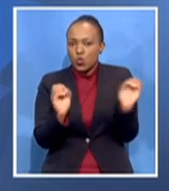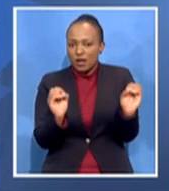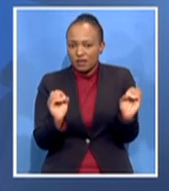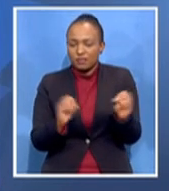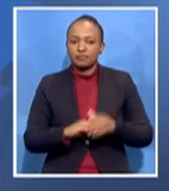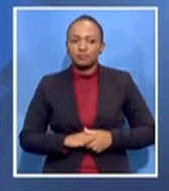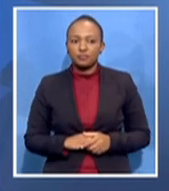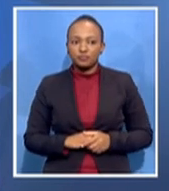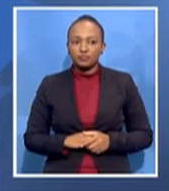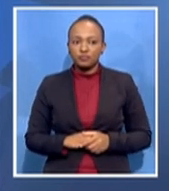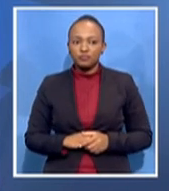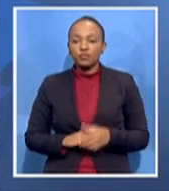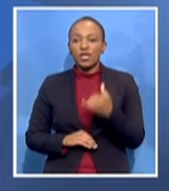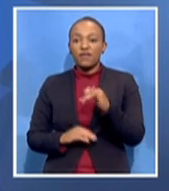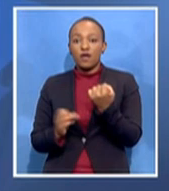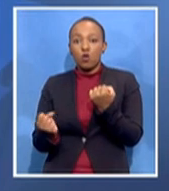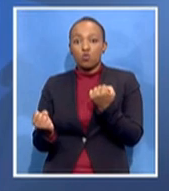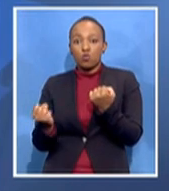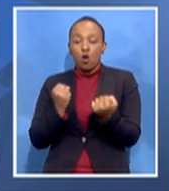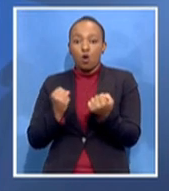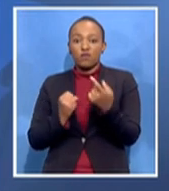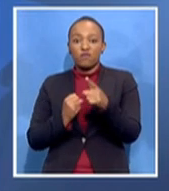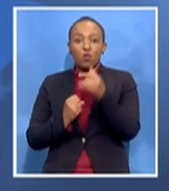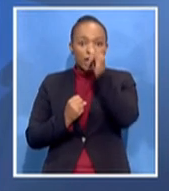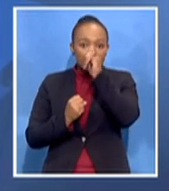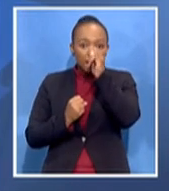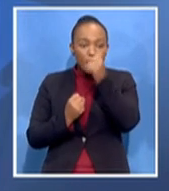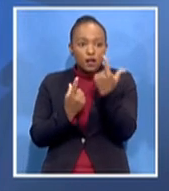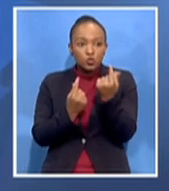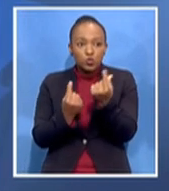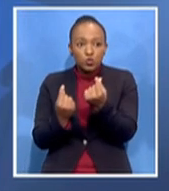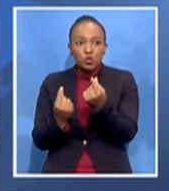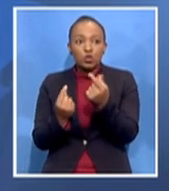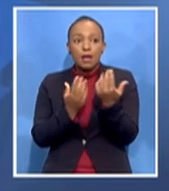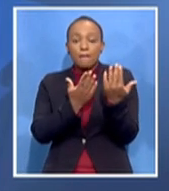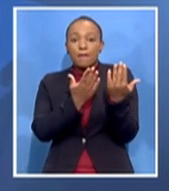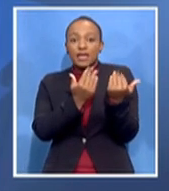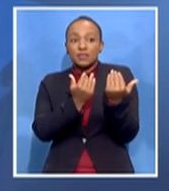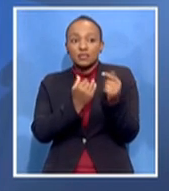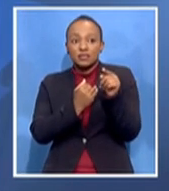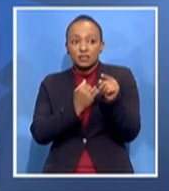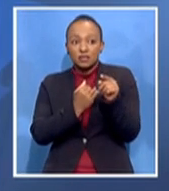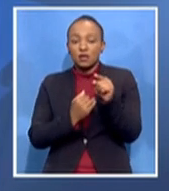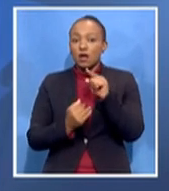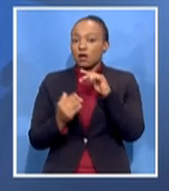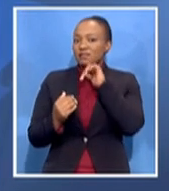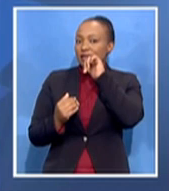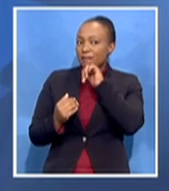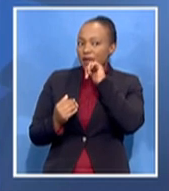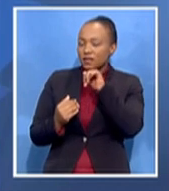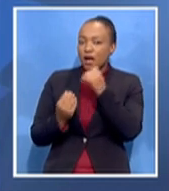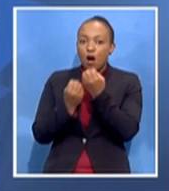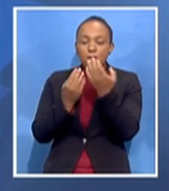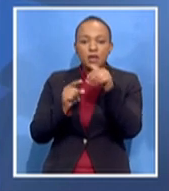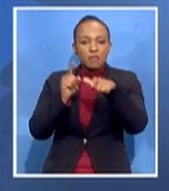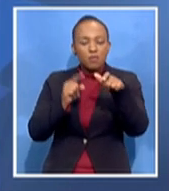charges, the expectation is that no matter how many people support him, the court will deal with